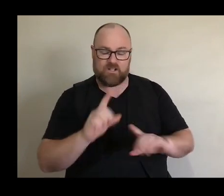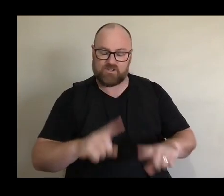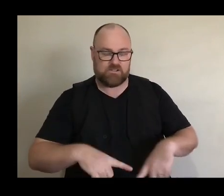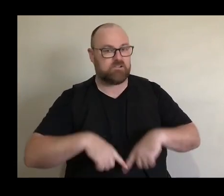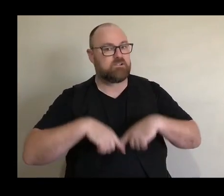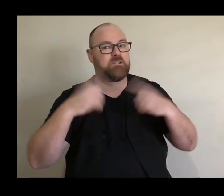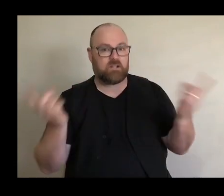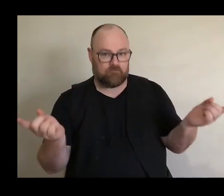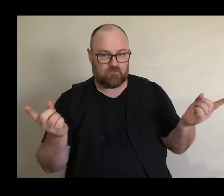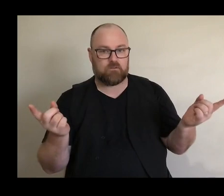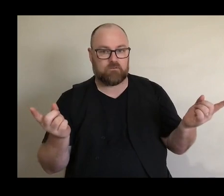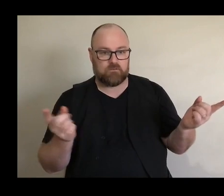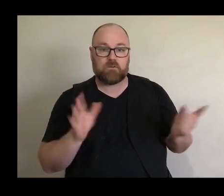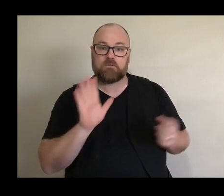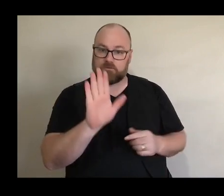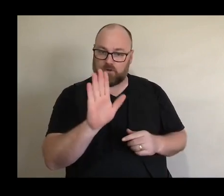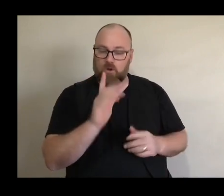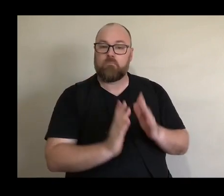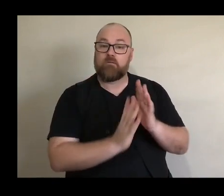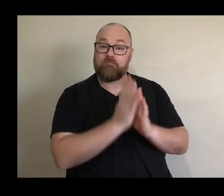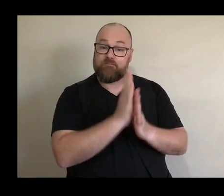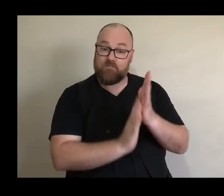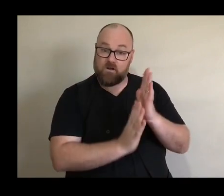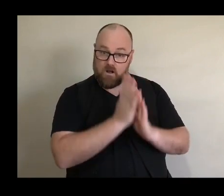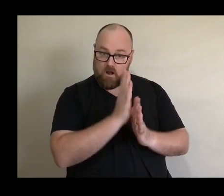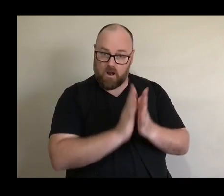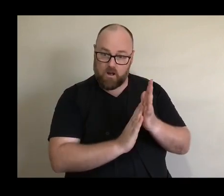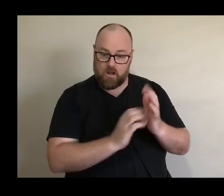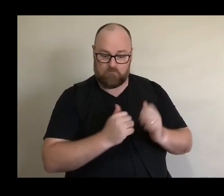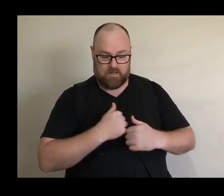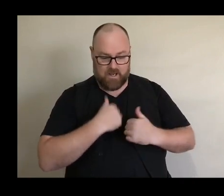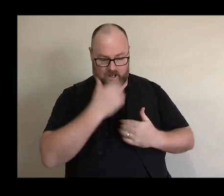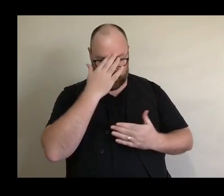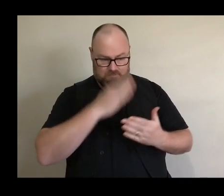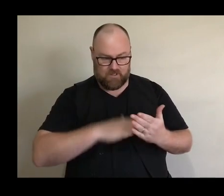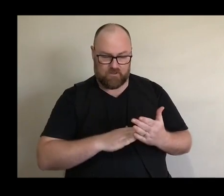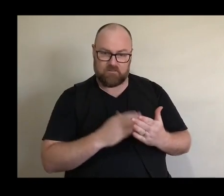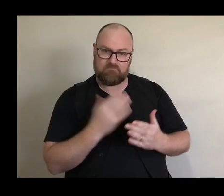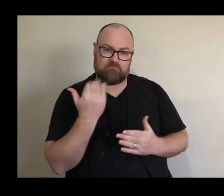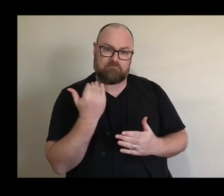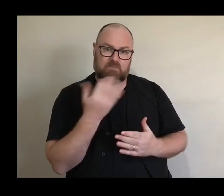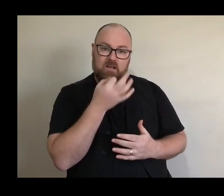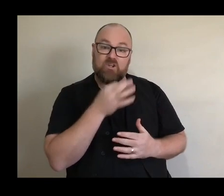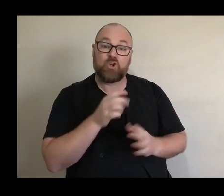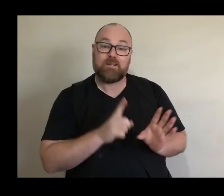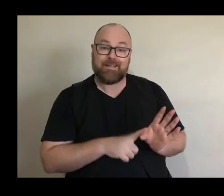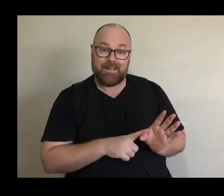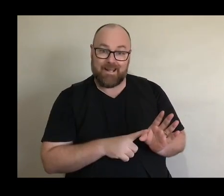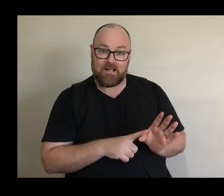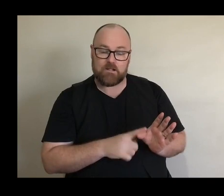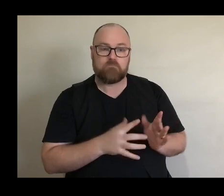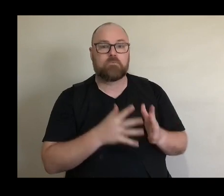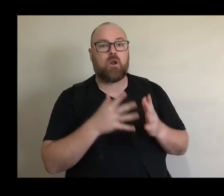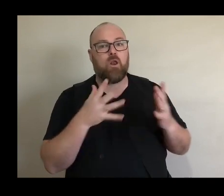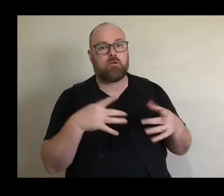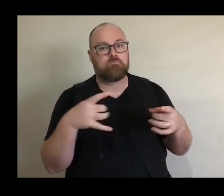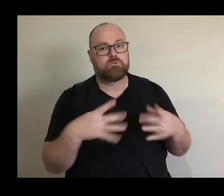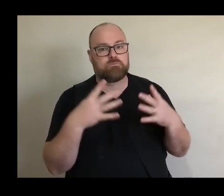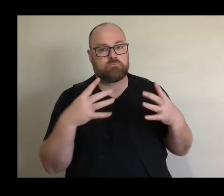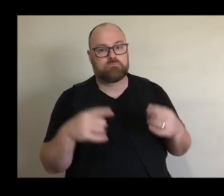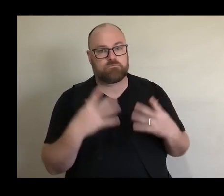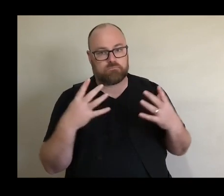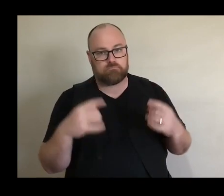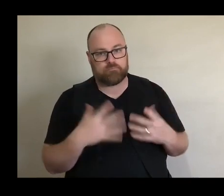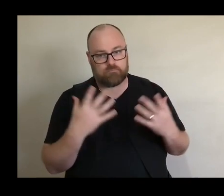So if fire, you know, in our experiences in the last couple of years, has become the main topic of disputes between radically